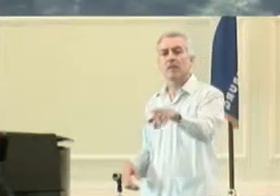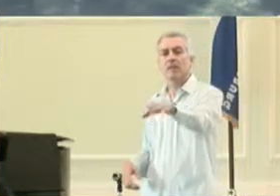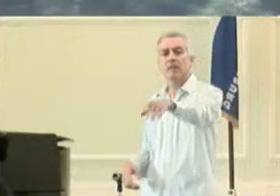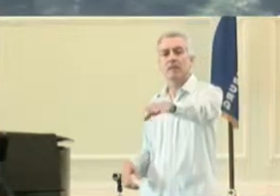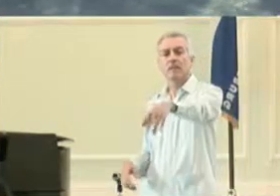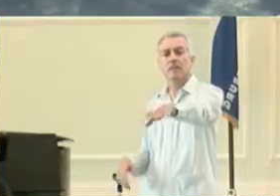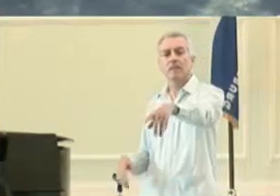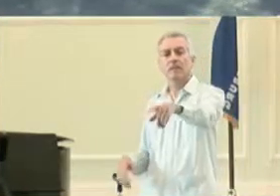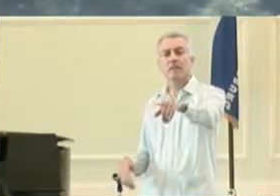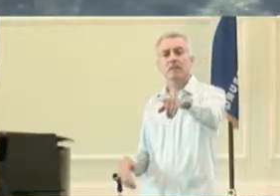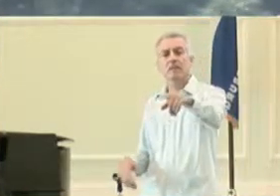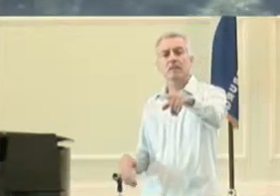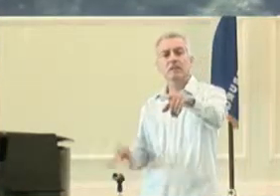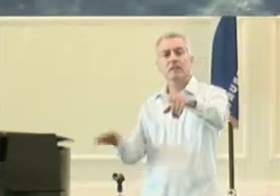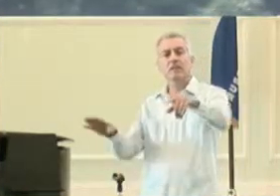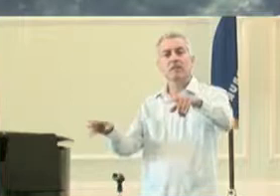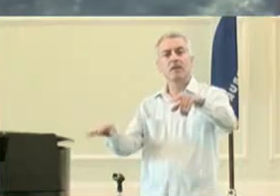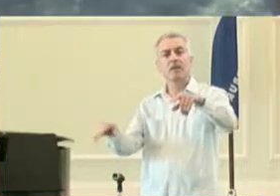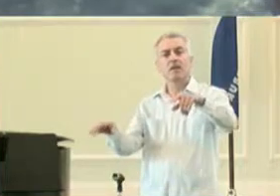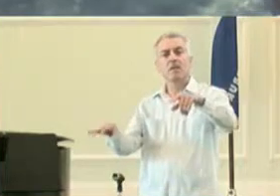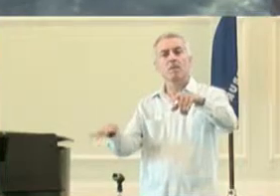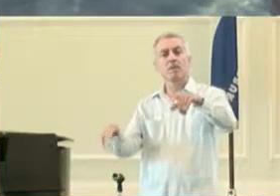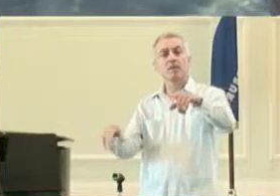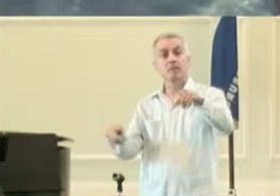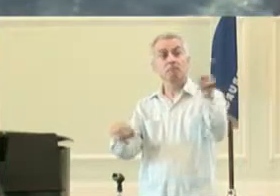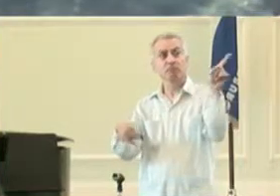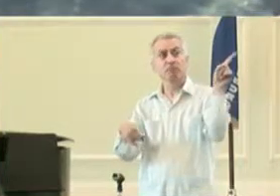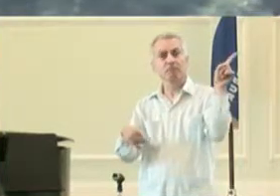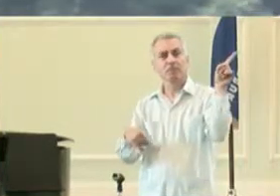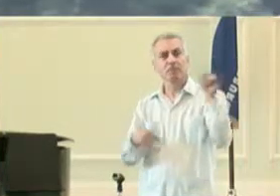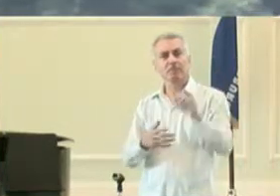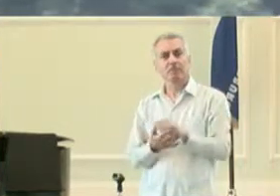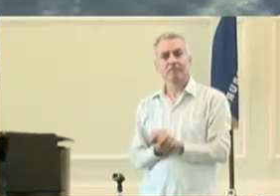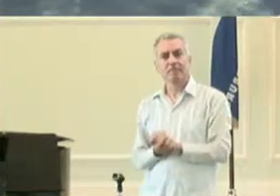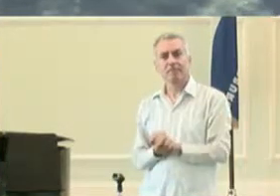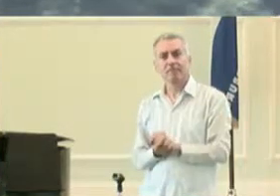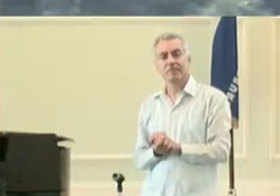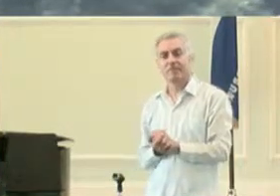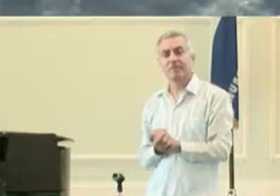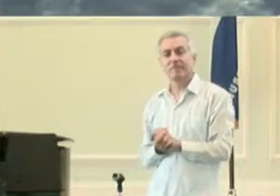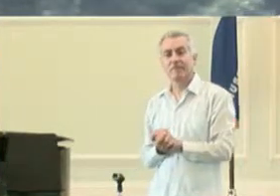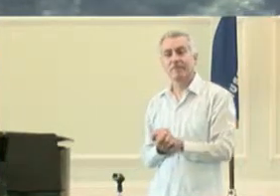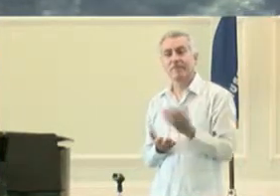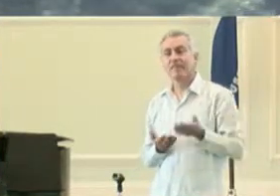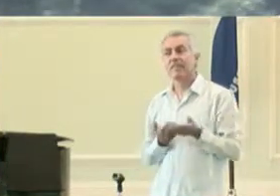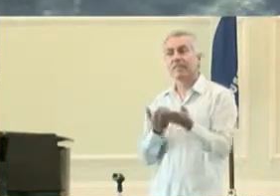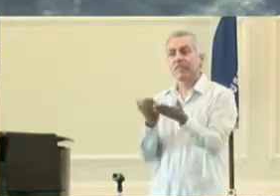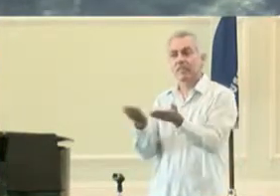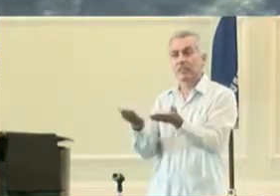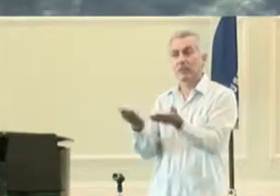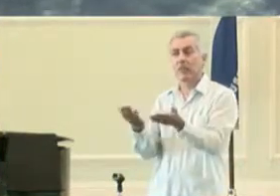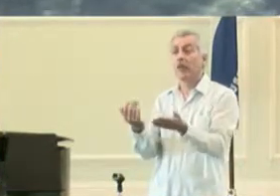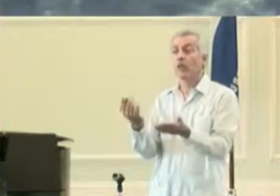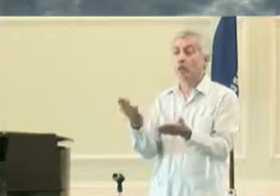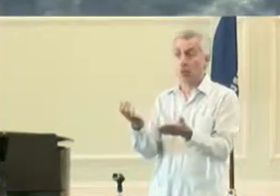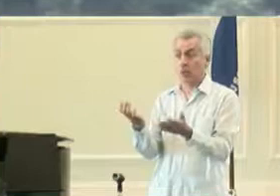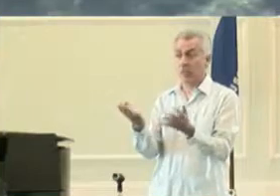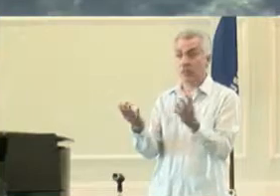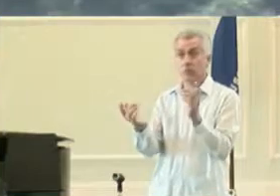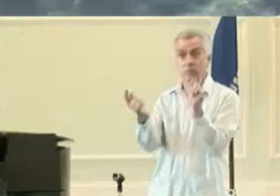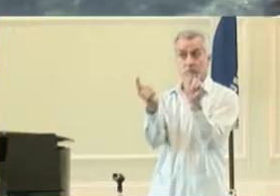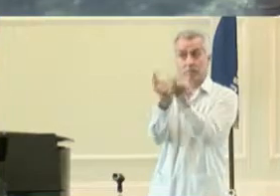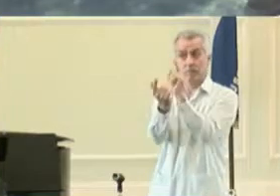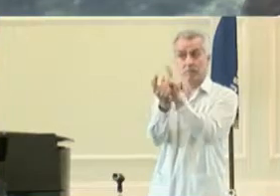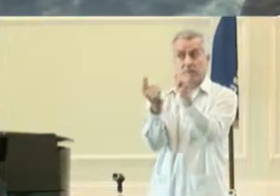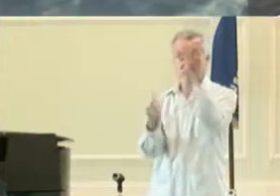went up to God. I submit to you that if you and I want to have an experience with